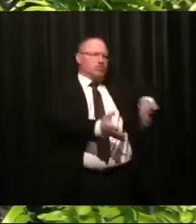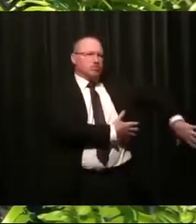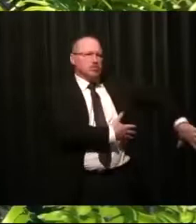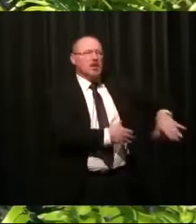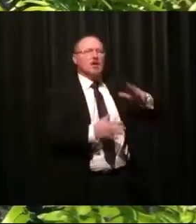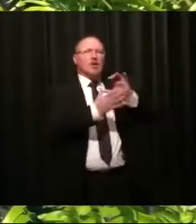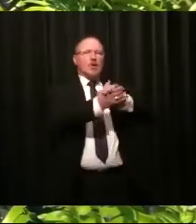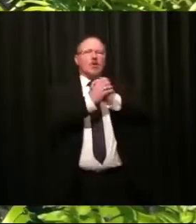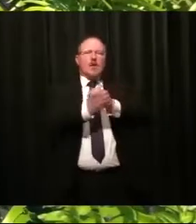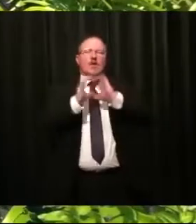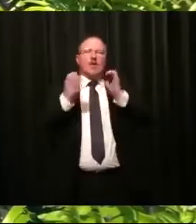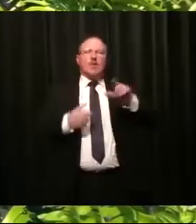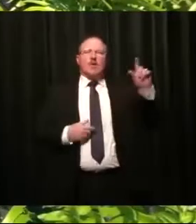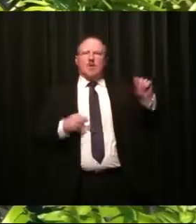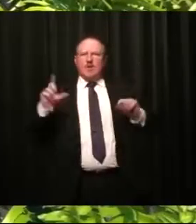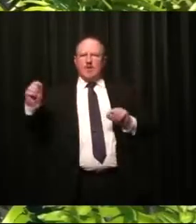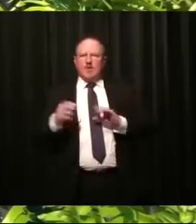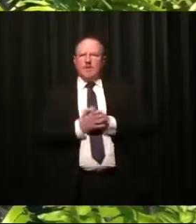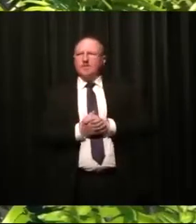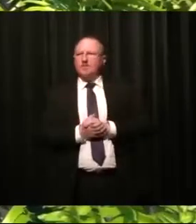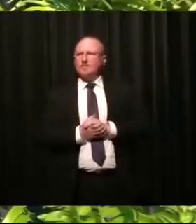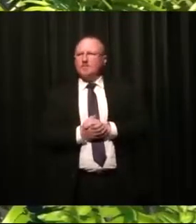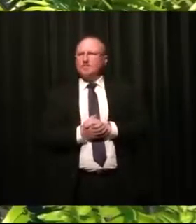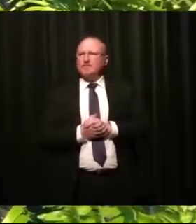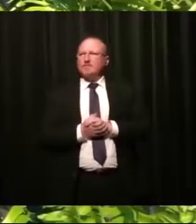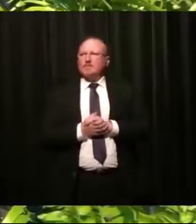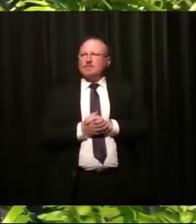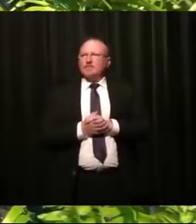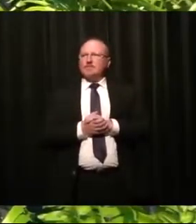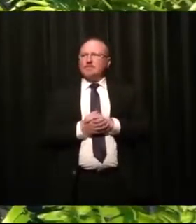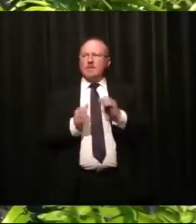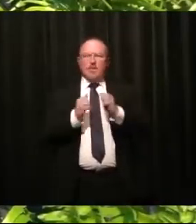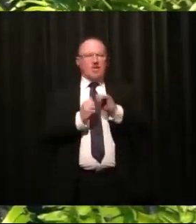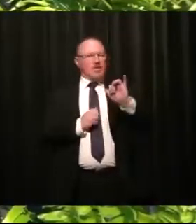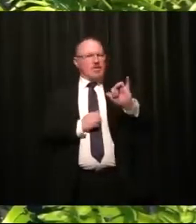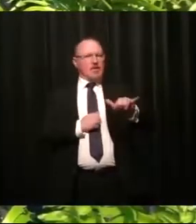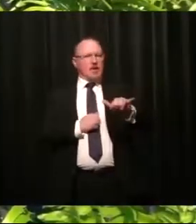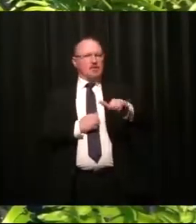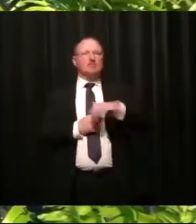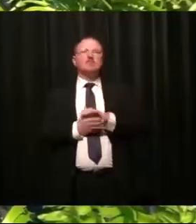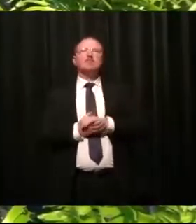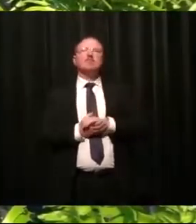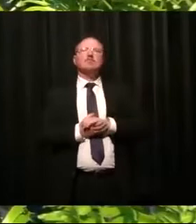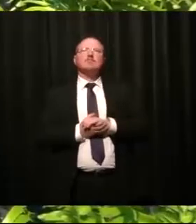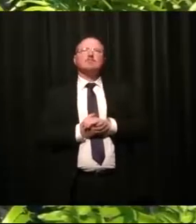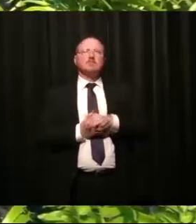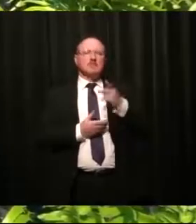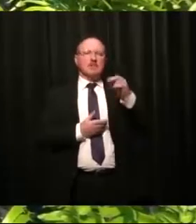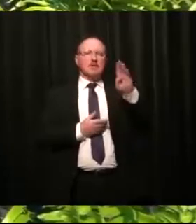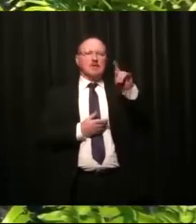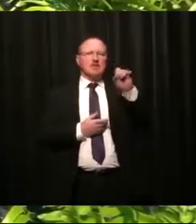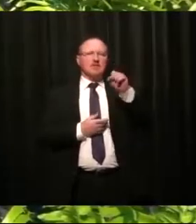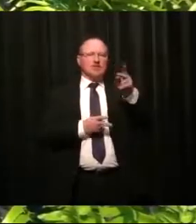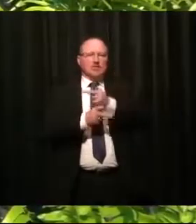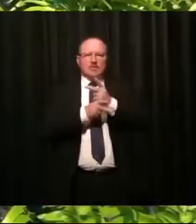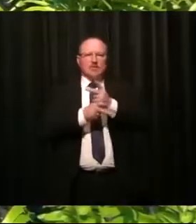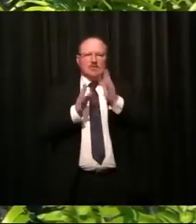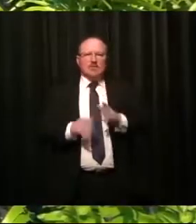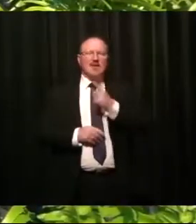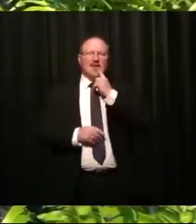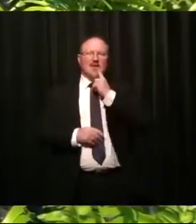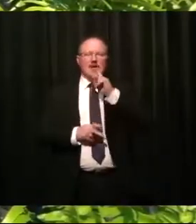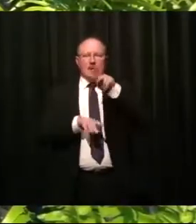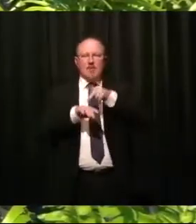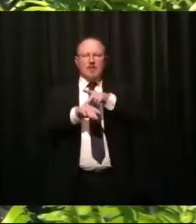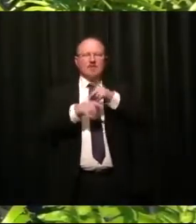way. Congratulations, class of 2020. Now with that, Dr. Butts, our